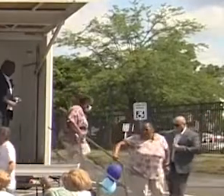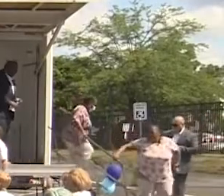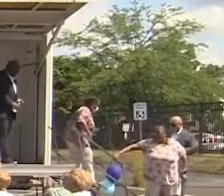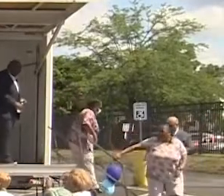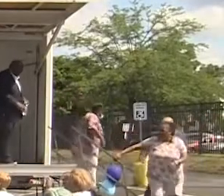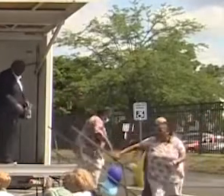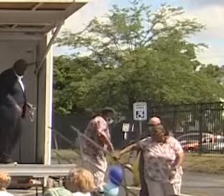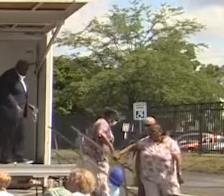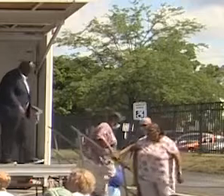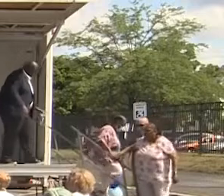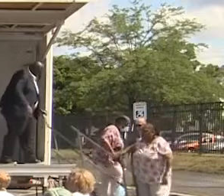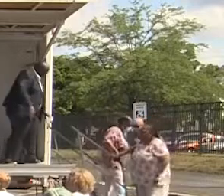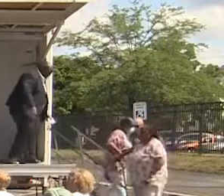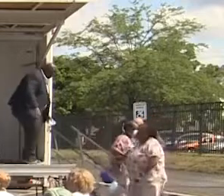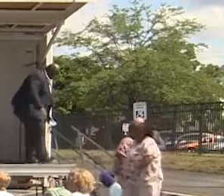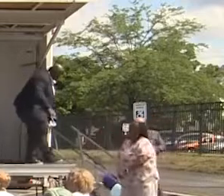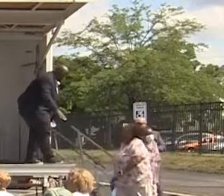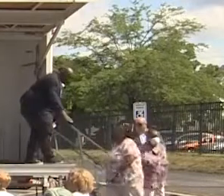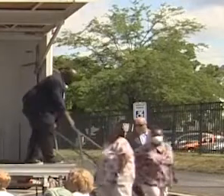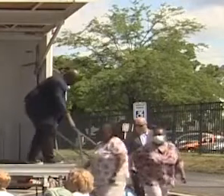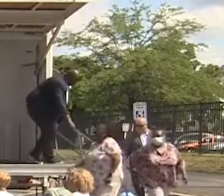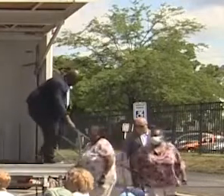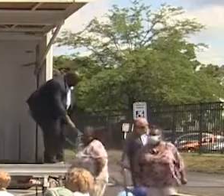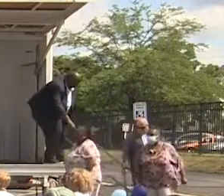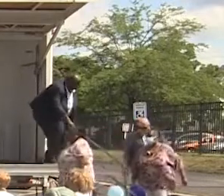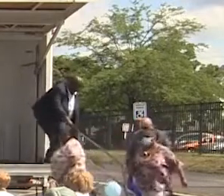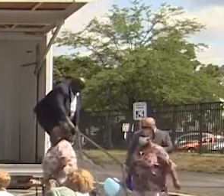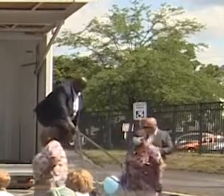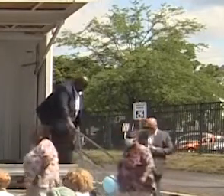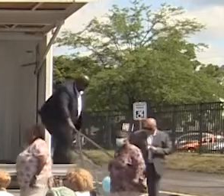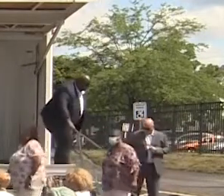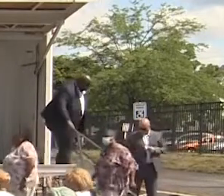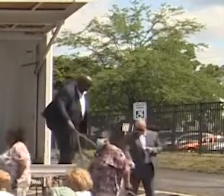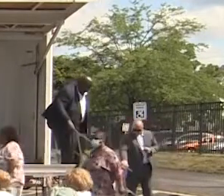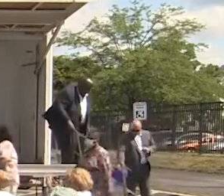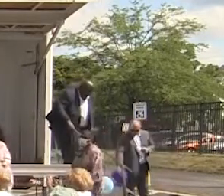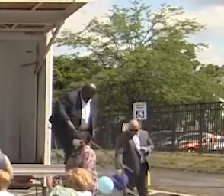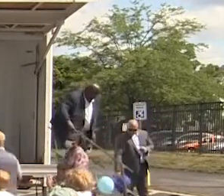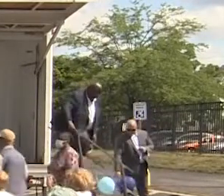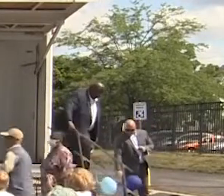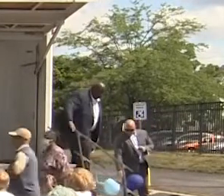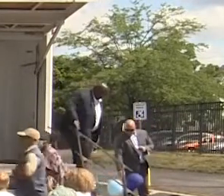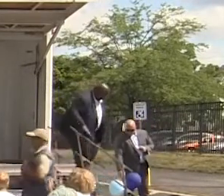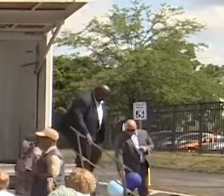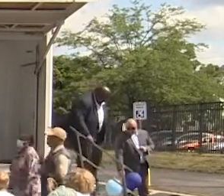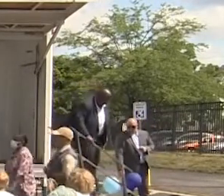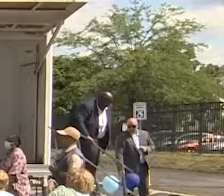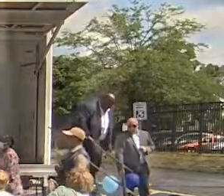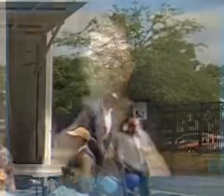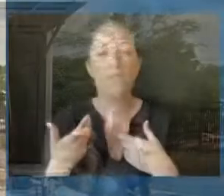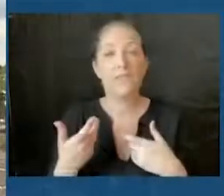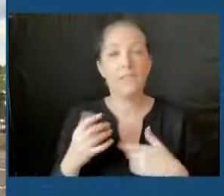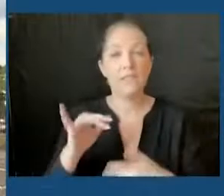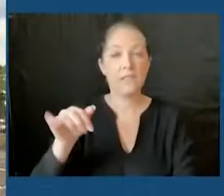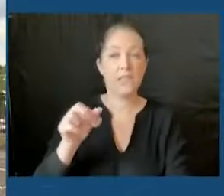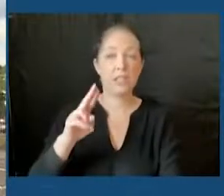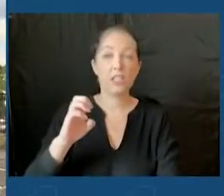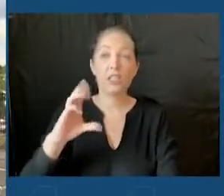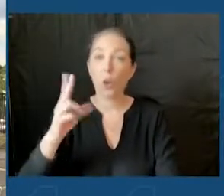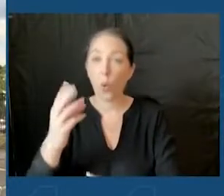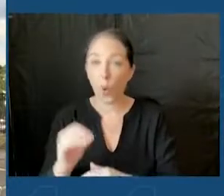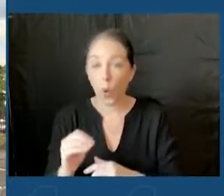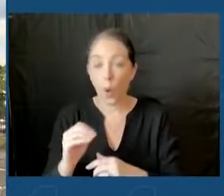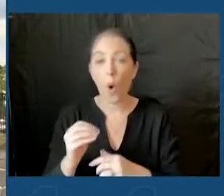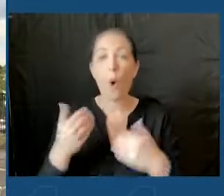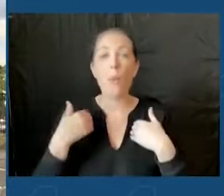walking around. We're really excited about this day. We have Jericho over there in the corner that's providing mental health wellness